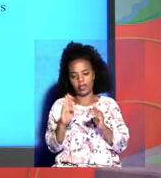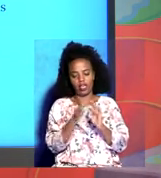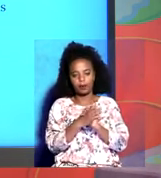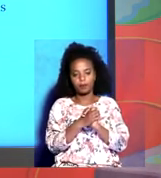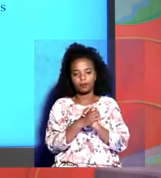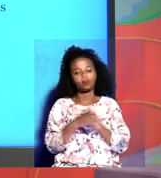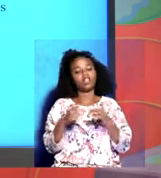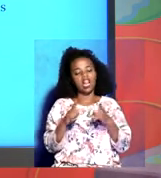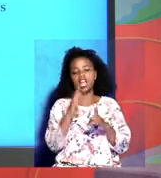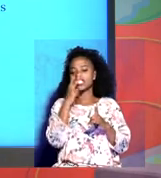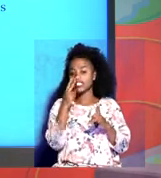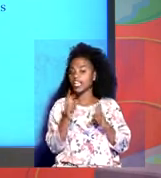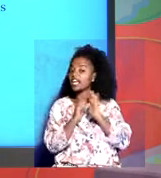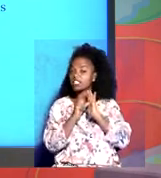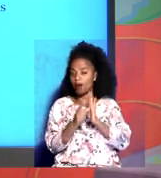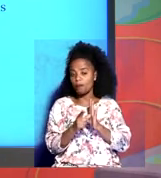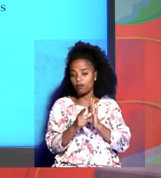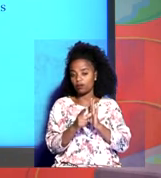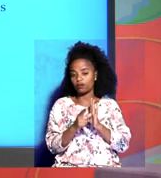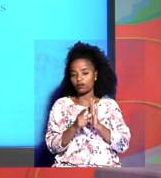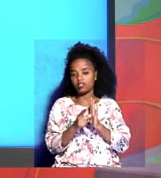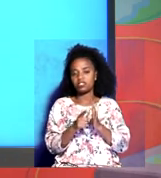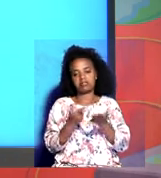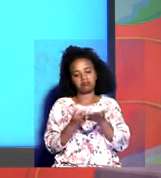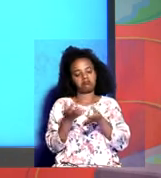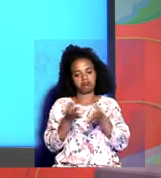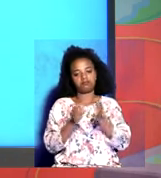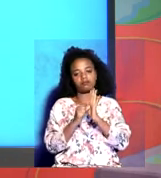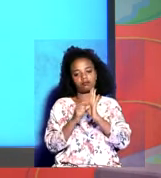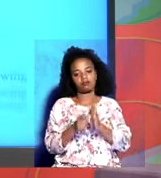let's see example for this explanation.